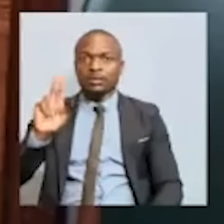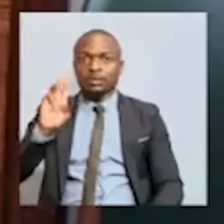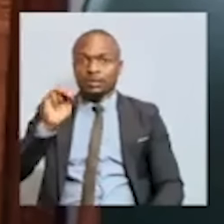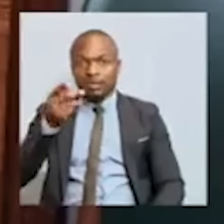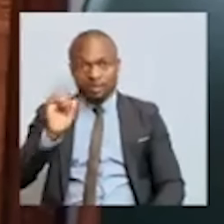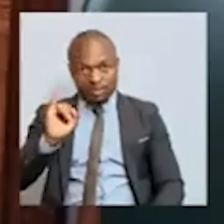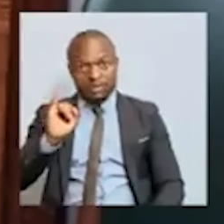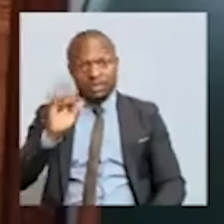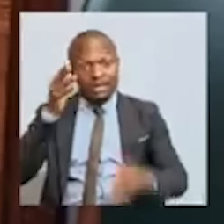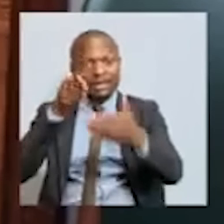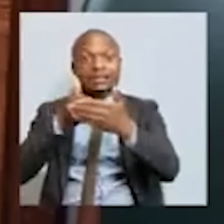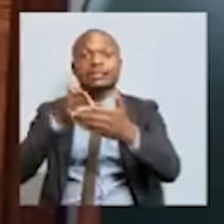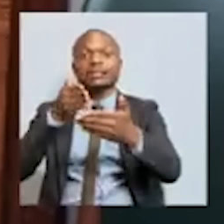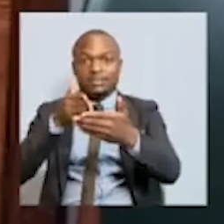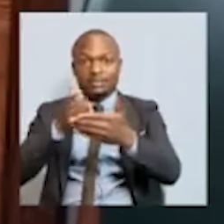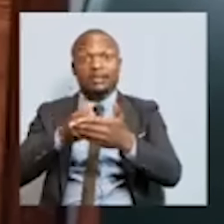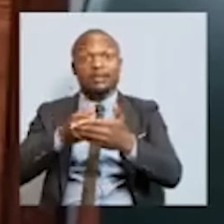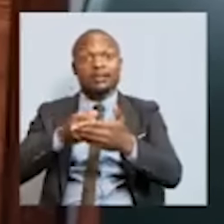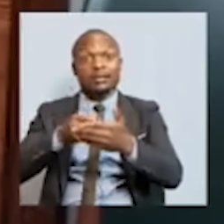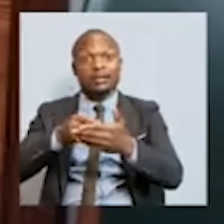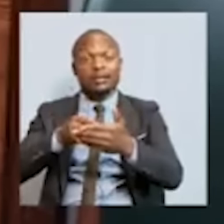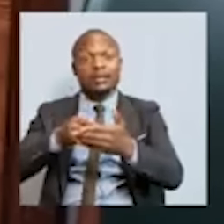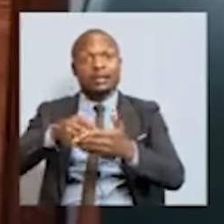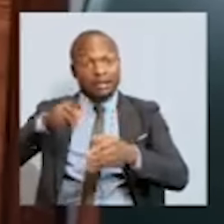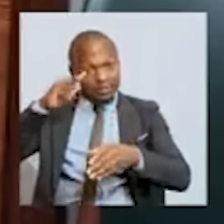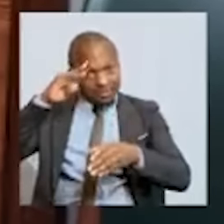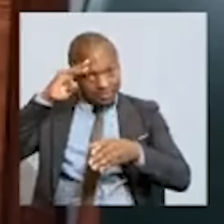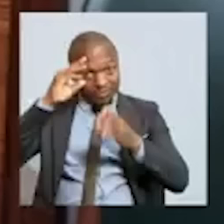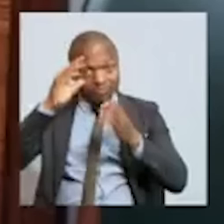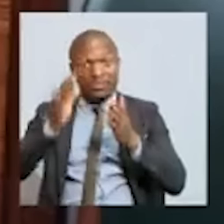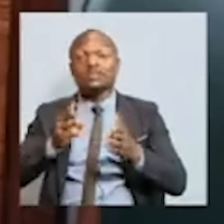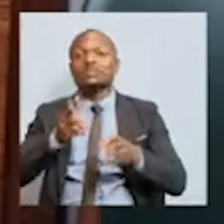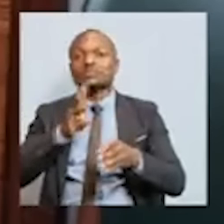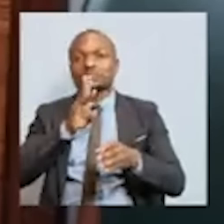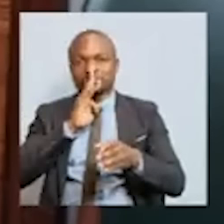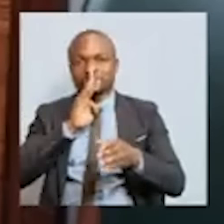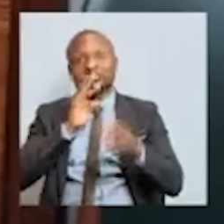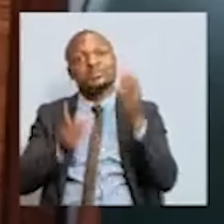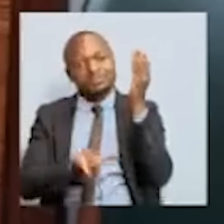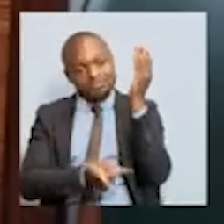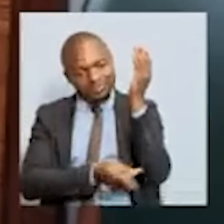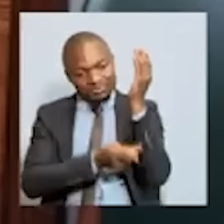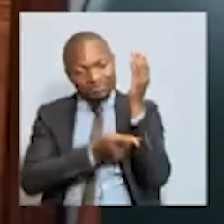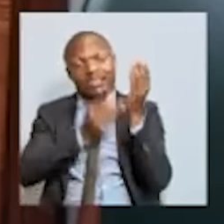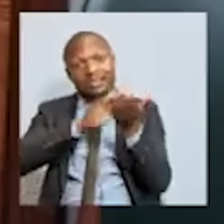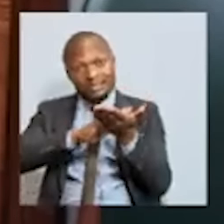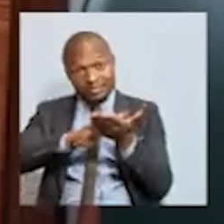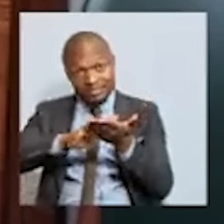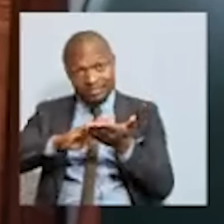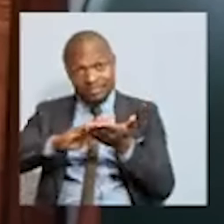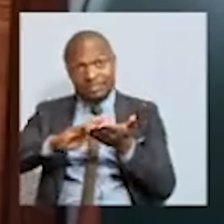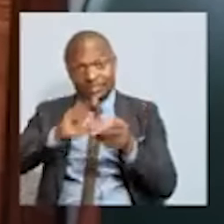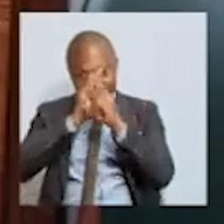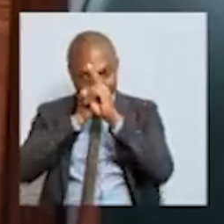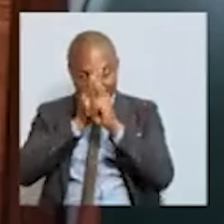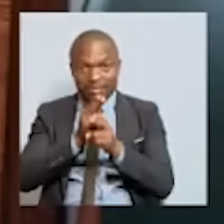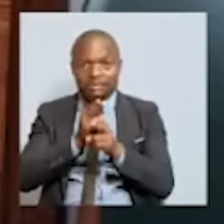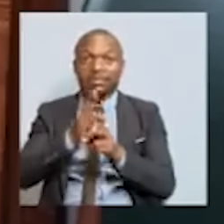Constituency, against Honorable M. Imposha, MP, Minister of Water Development and Sanitation,